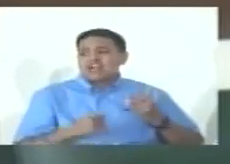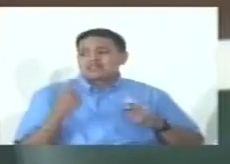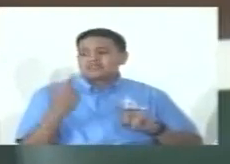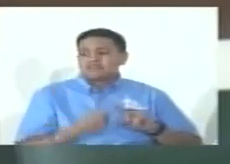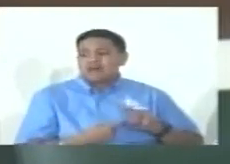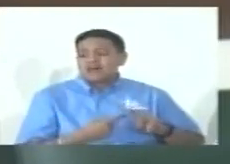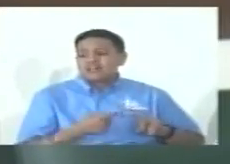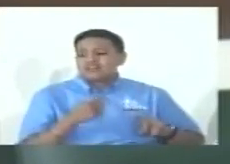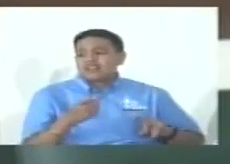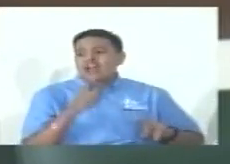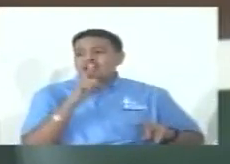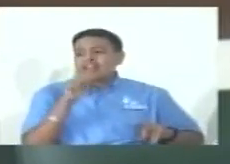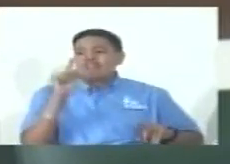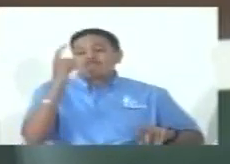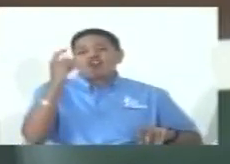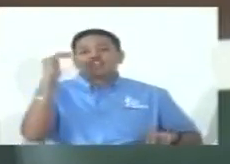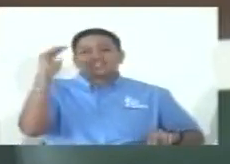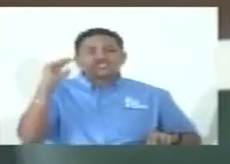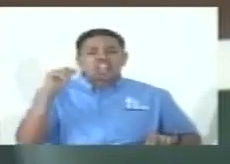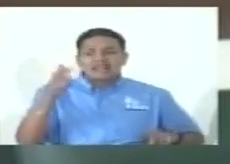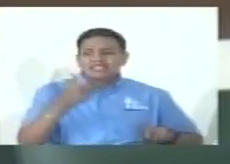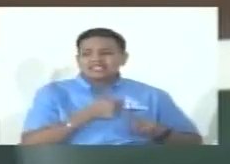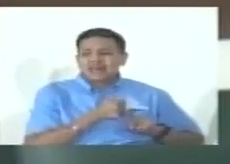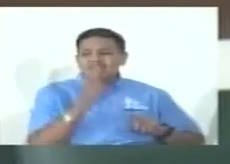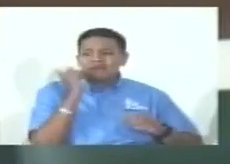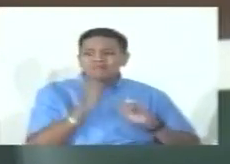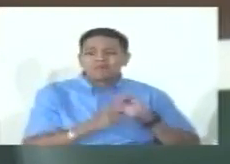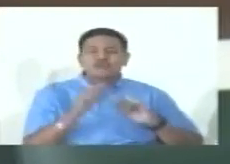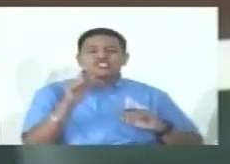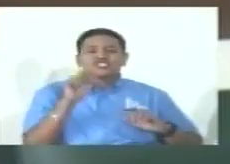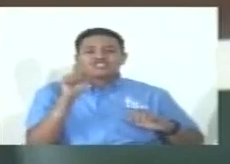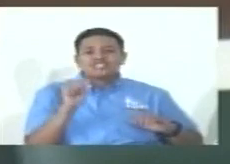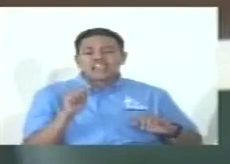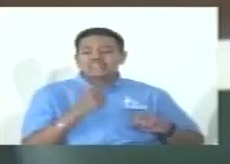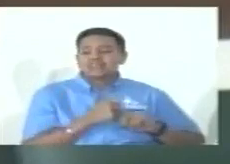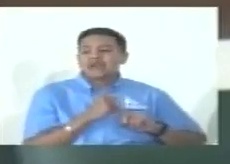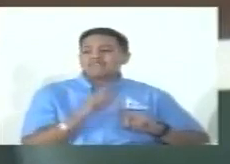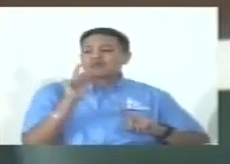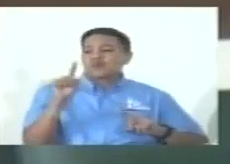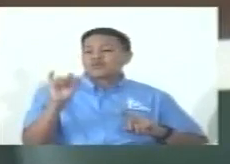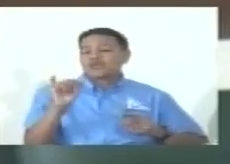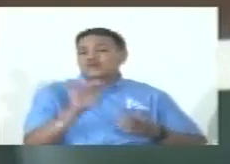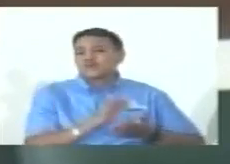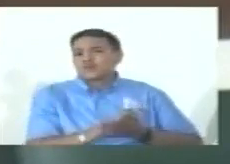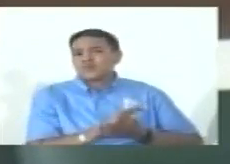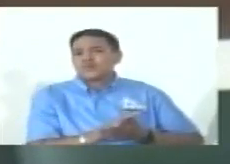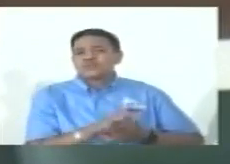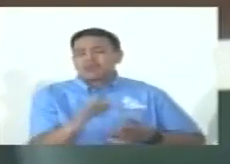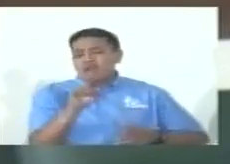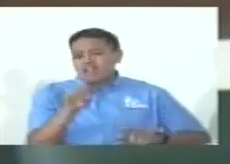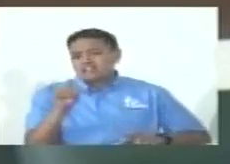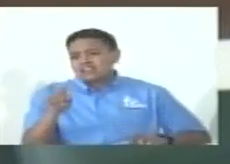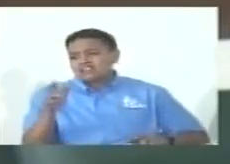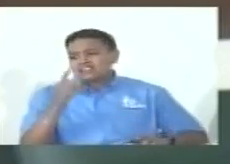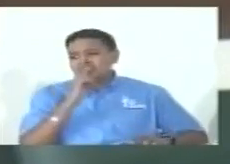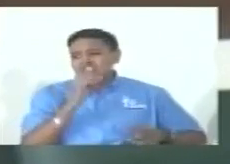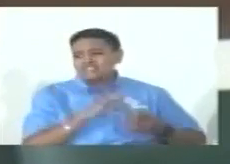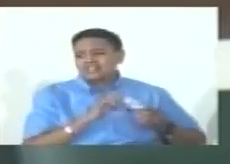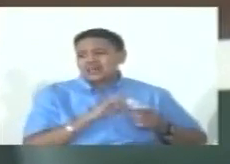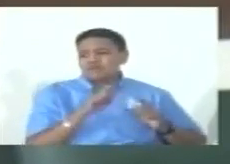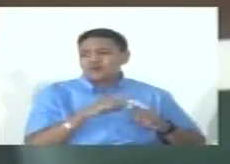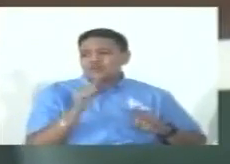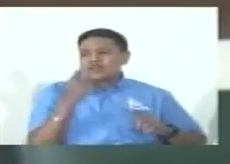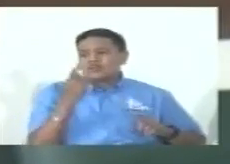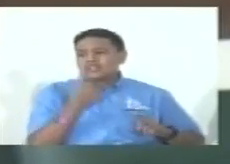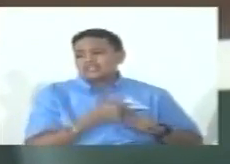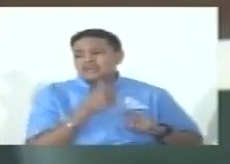and that the first child had passed GSAT and was going to this school. And then she raised a question about another one who